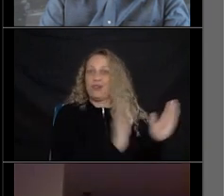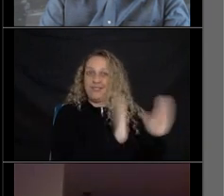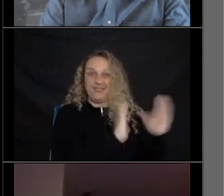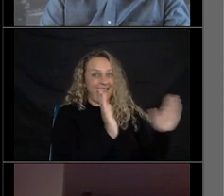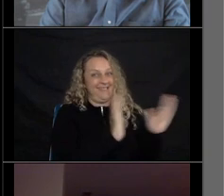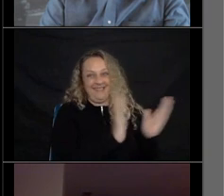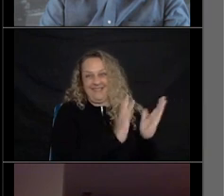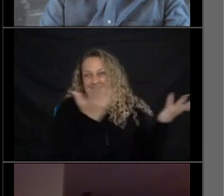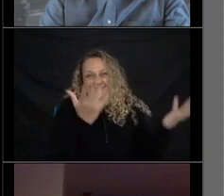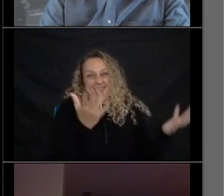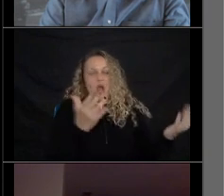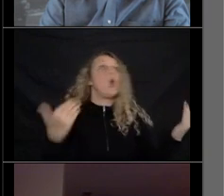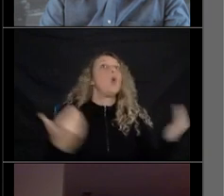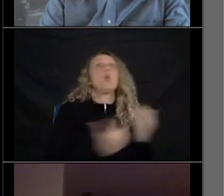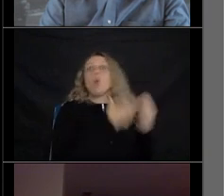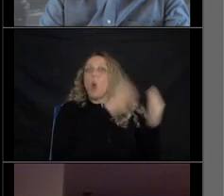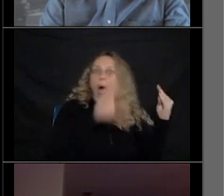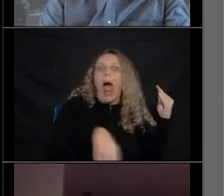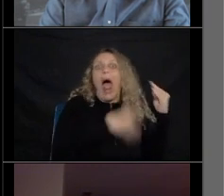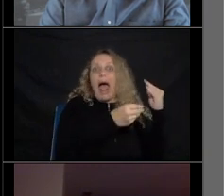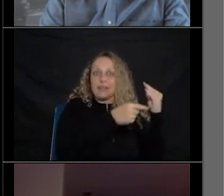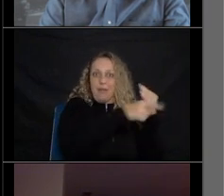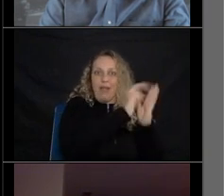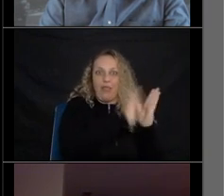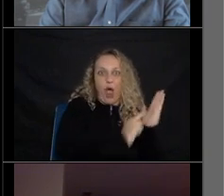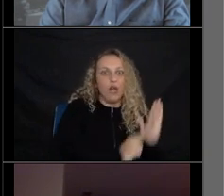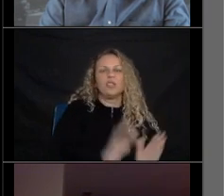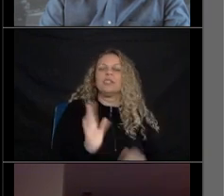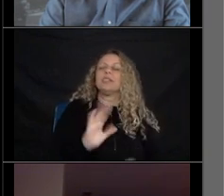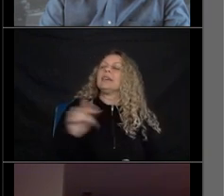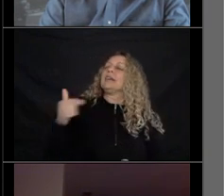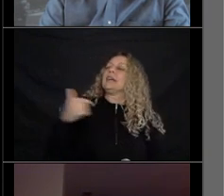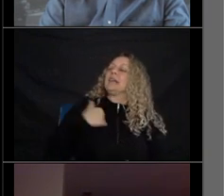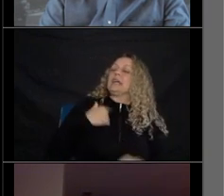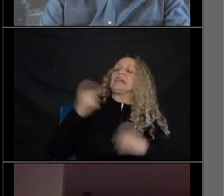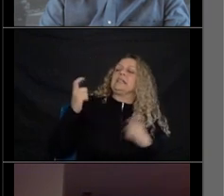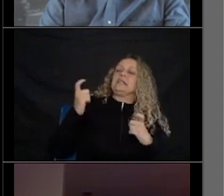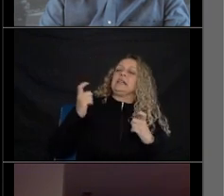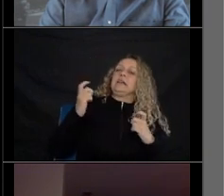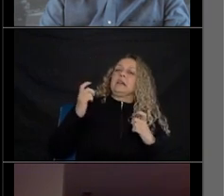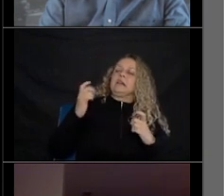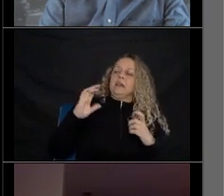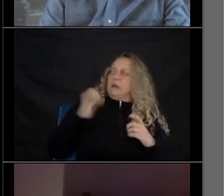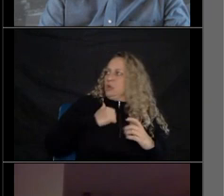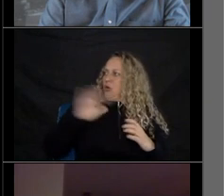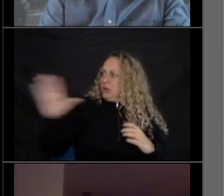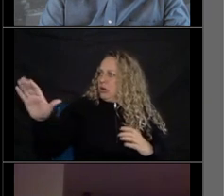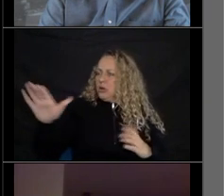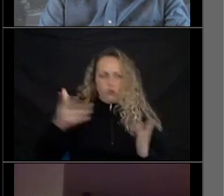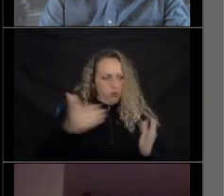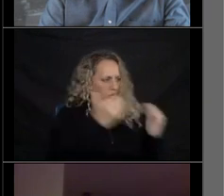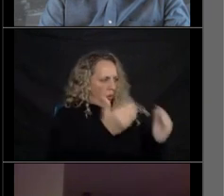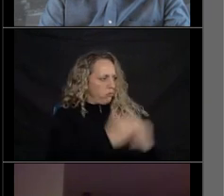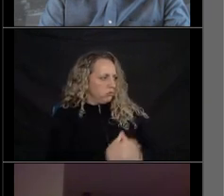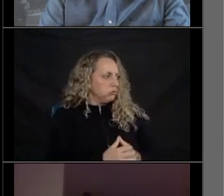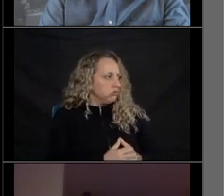to new aspects of the project. Yes, the city manager and I, I'm sorry. You can go.